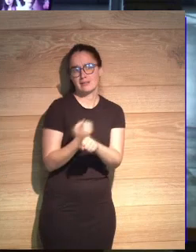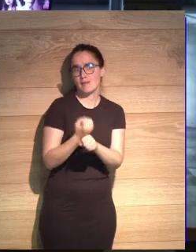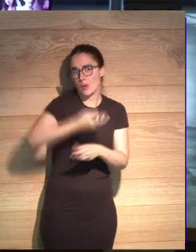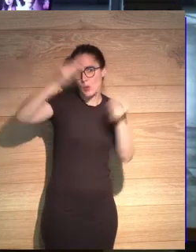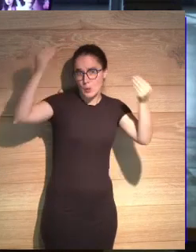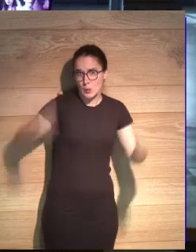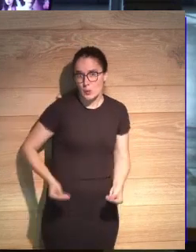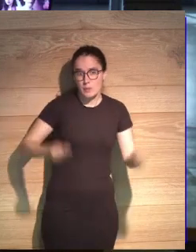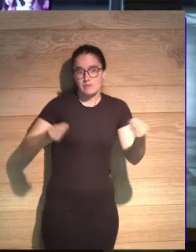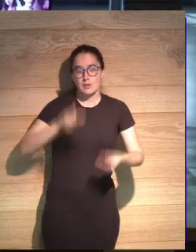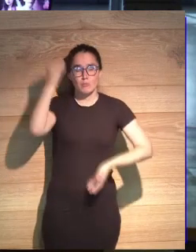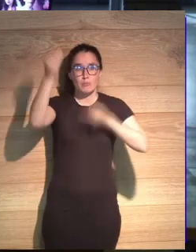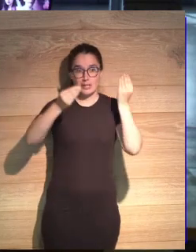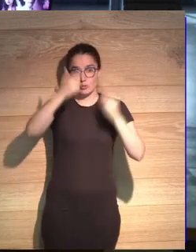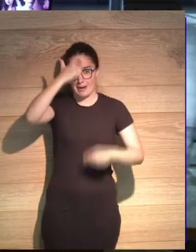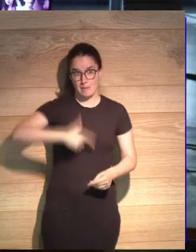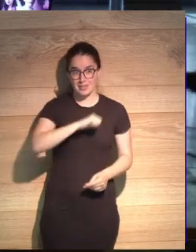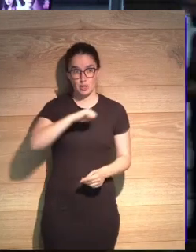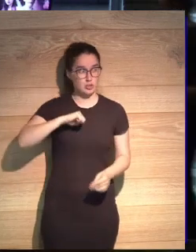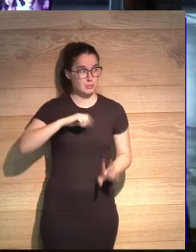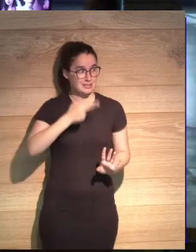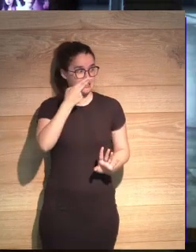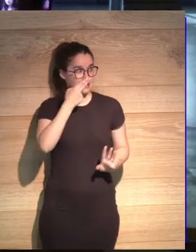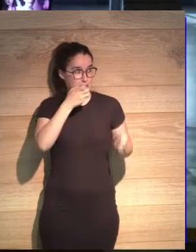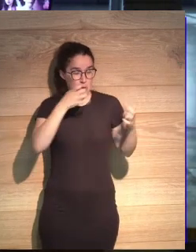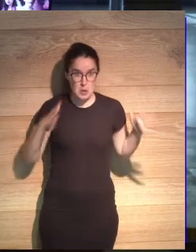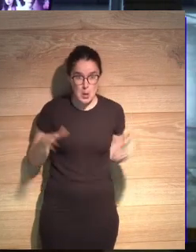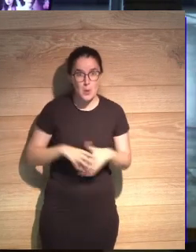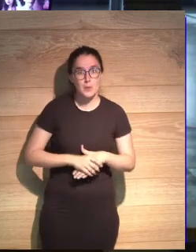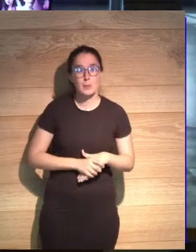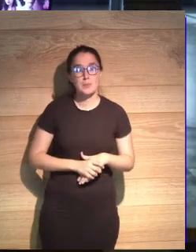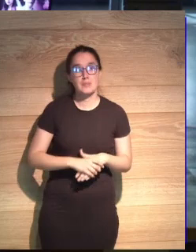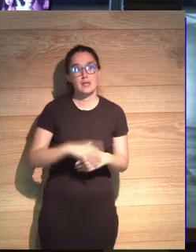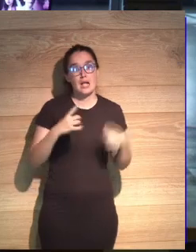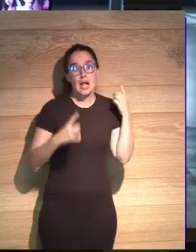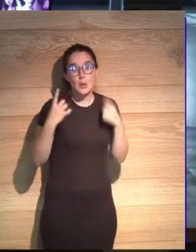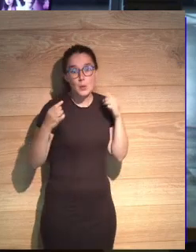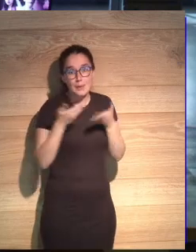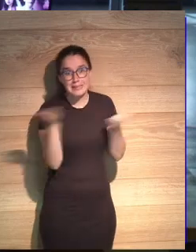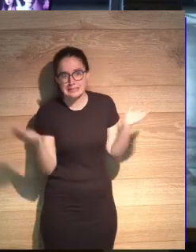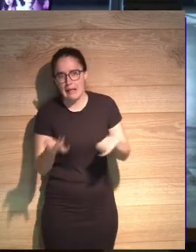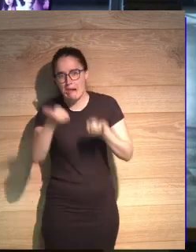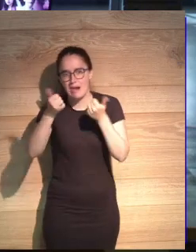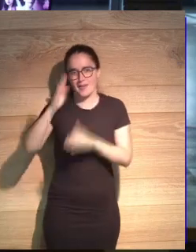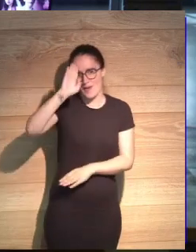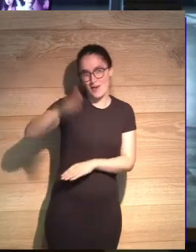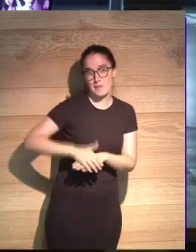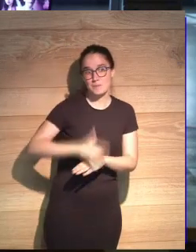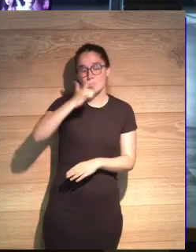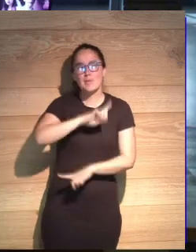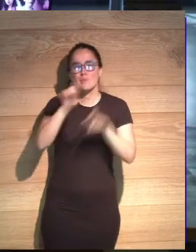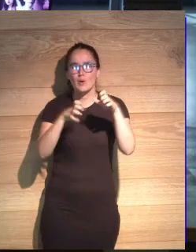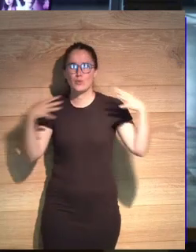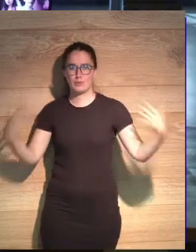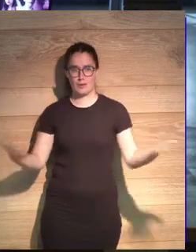job. I think it's just for me, which is interesting, but thank you. Oh no, someone else over there. Hello. So, my question